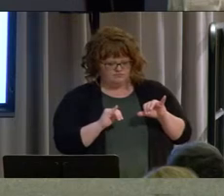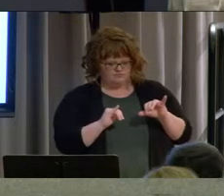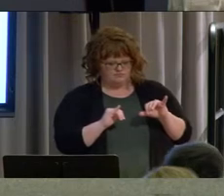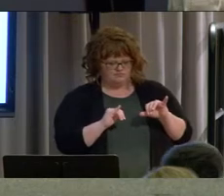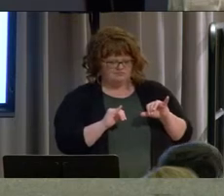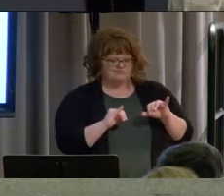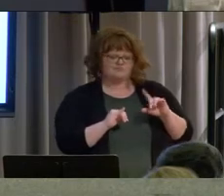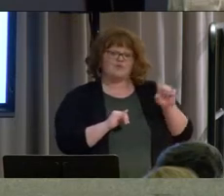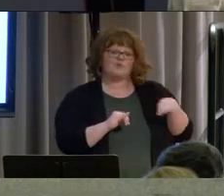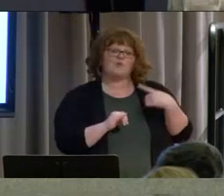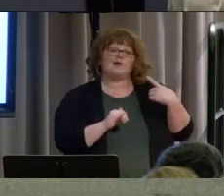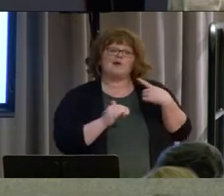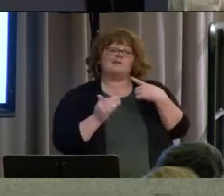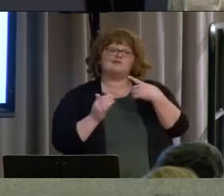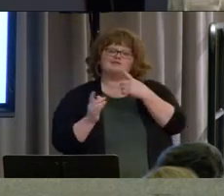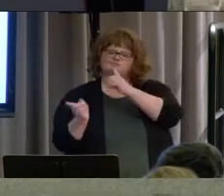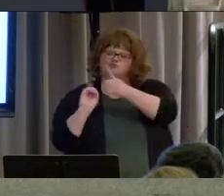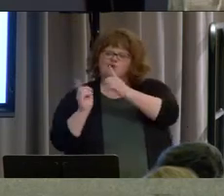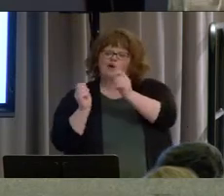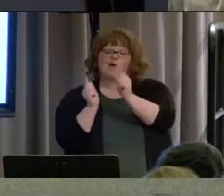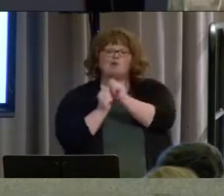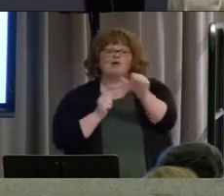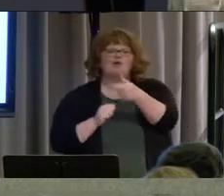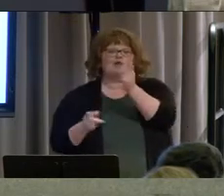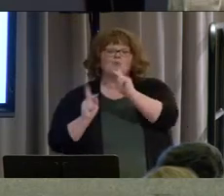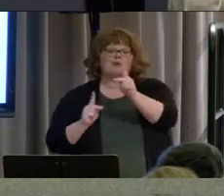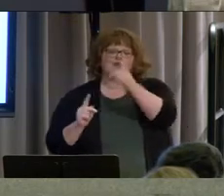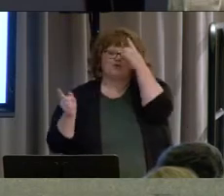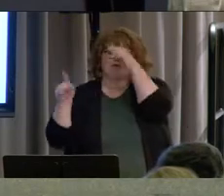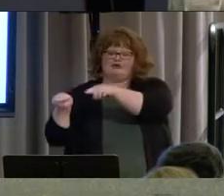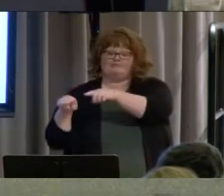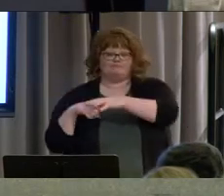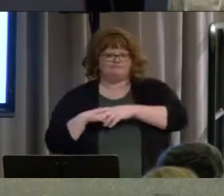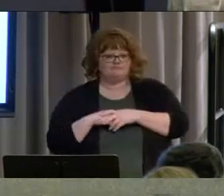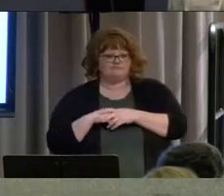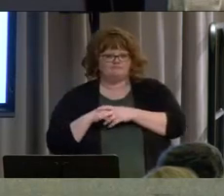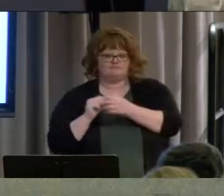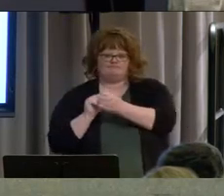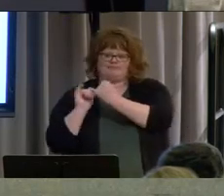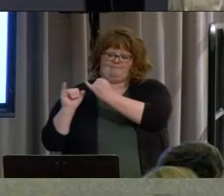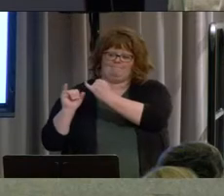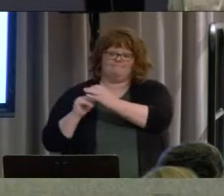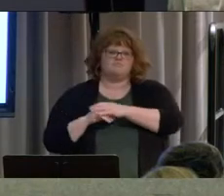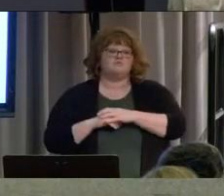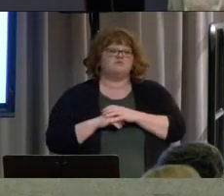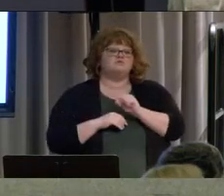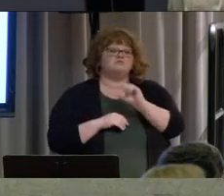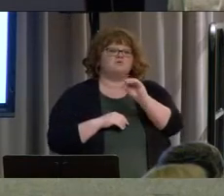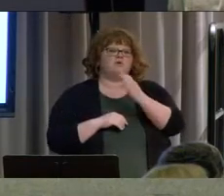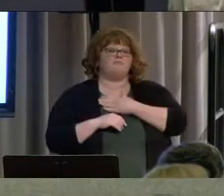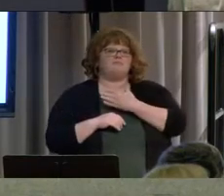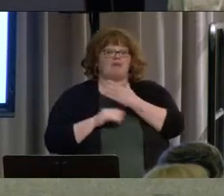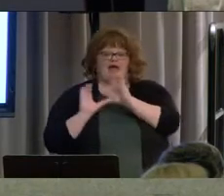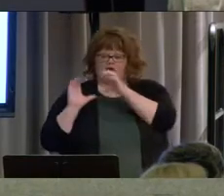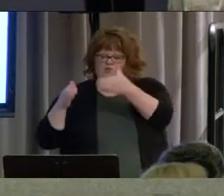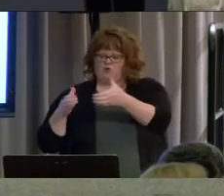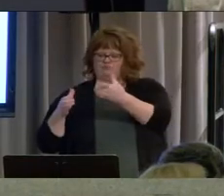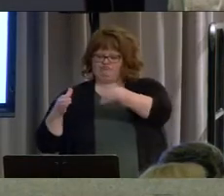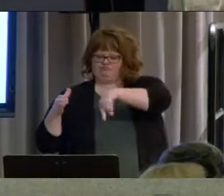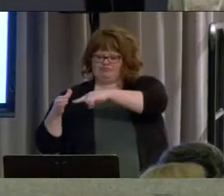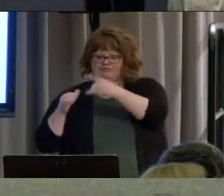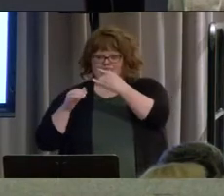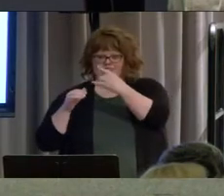like-minded people. So I protest with my group, and we all believe the same thing,